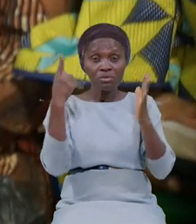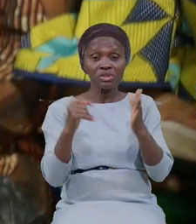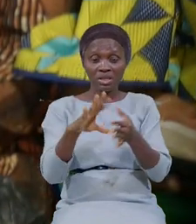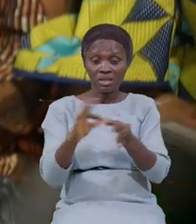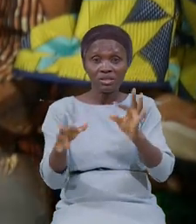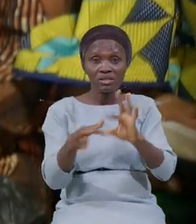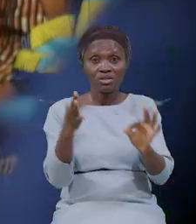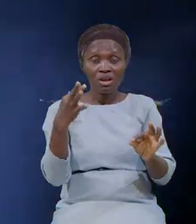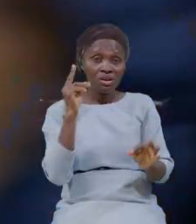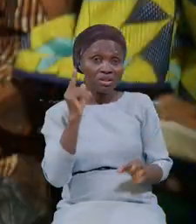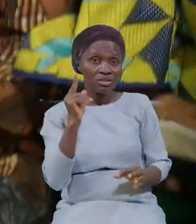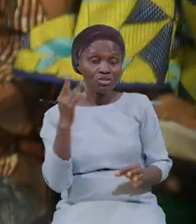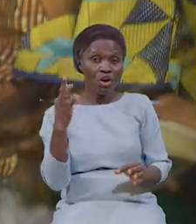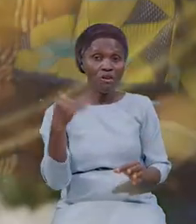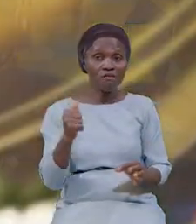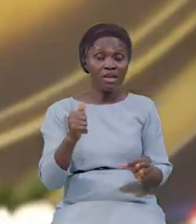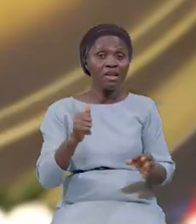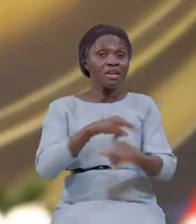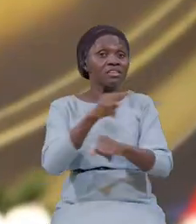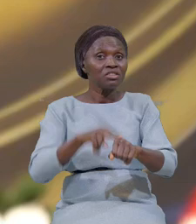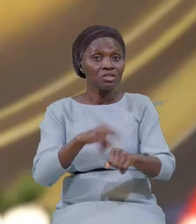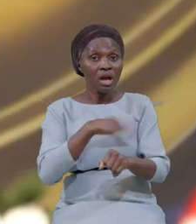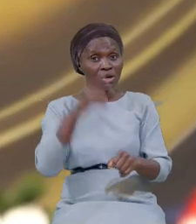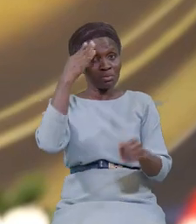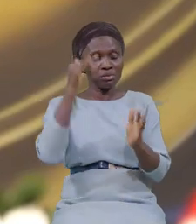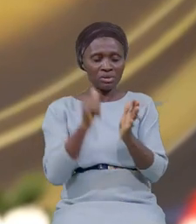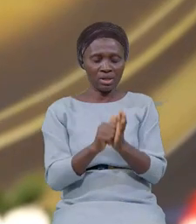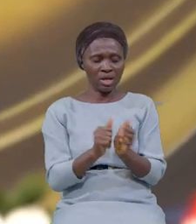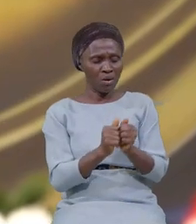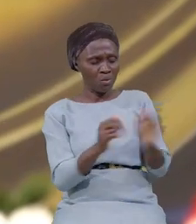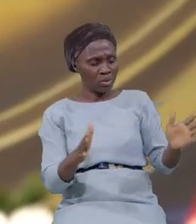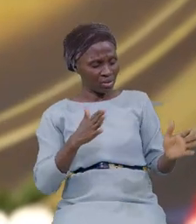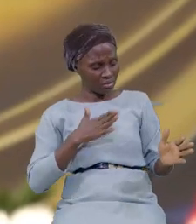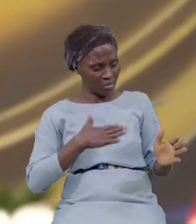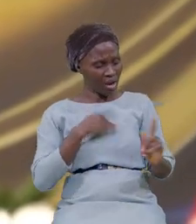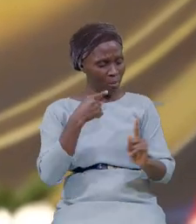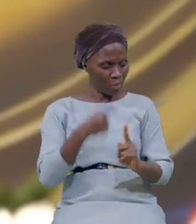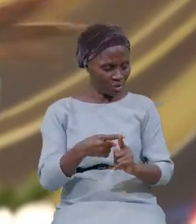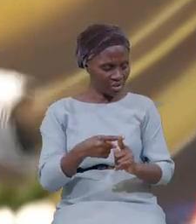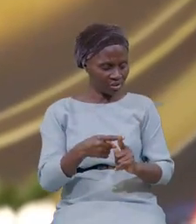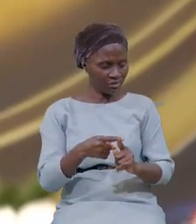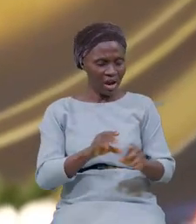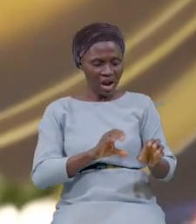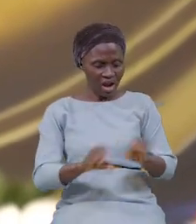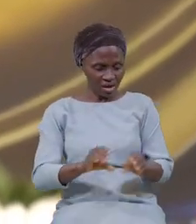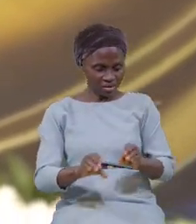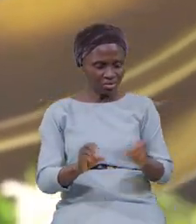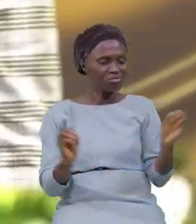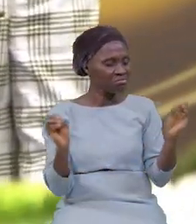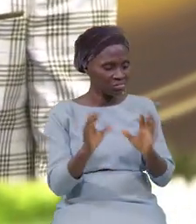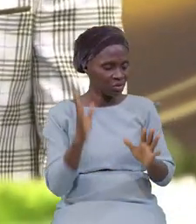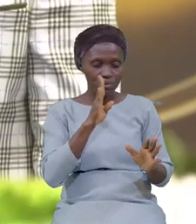nation, and you know, without my positive practical action, nothing will be